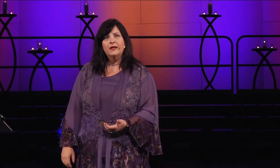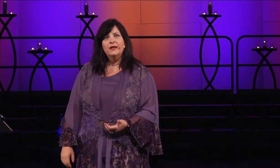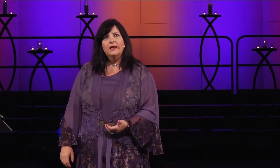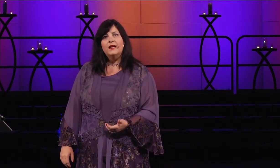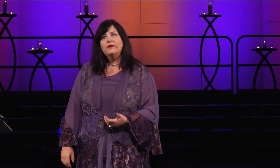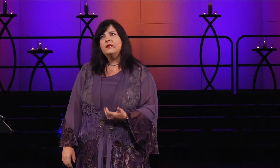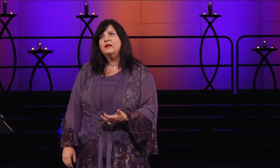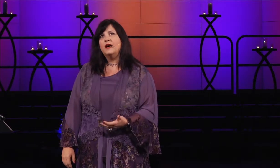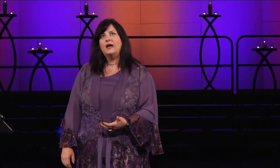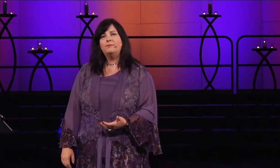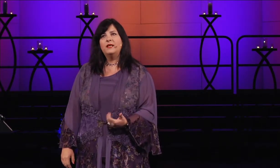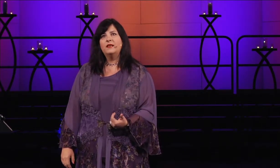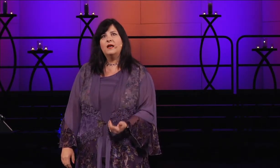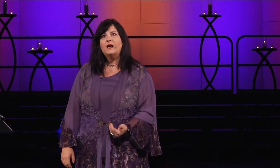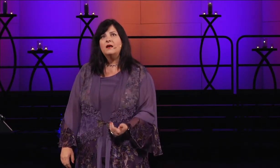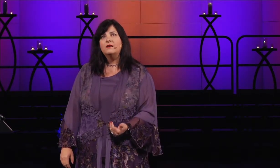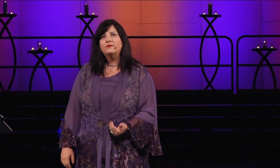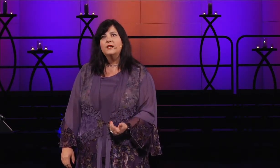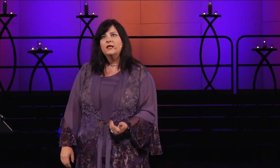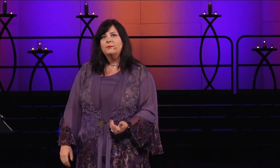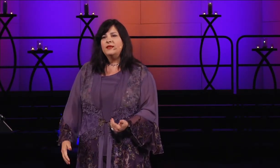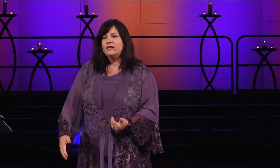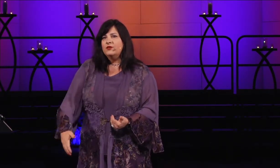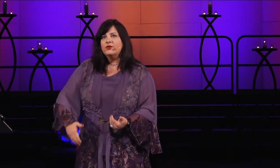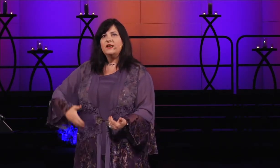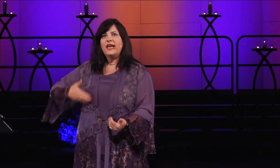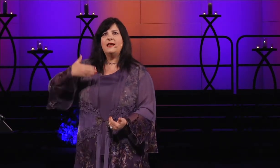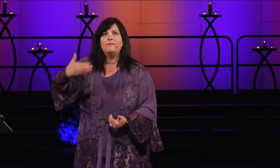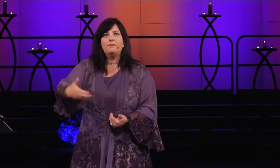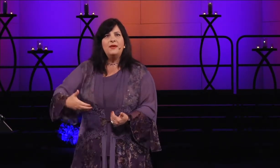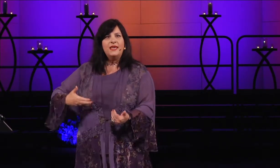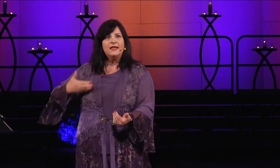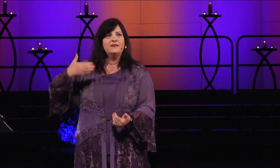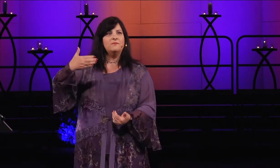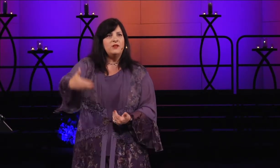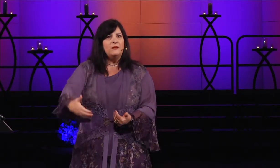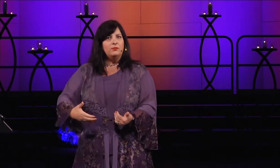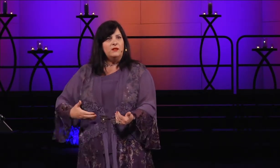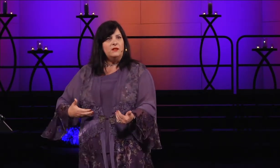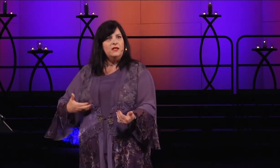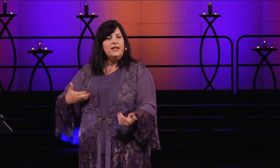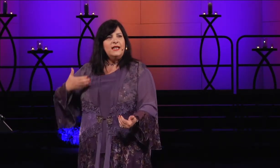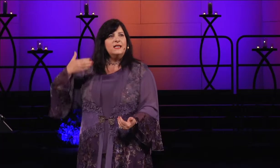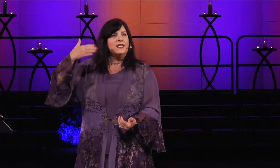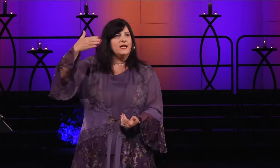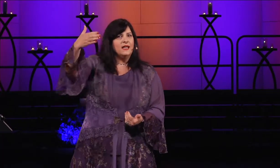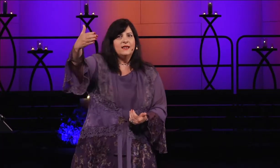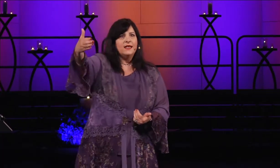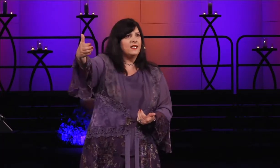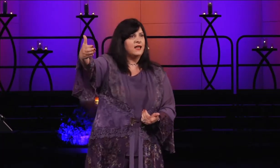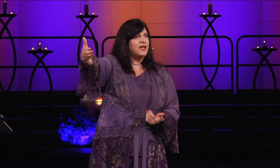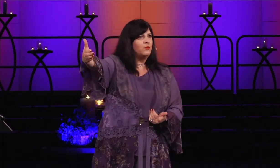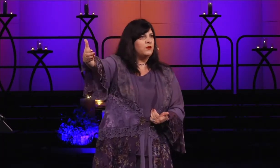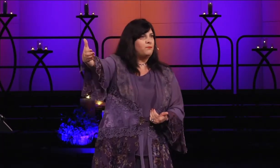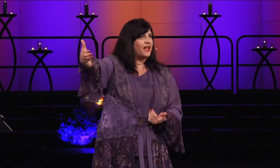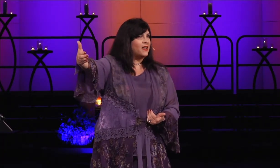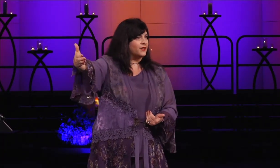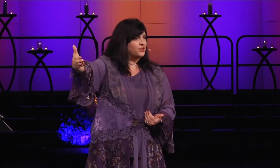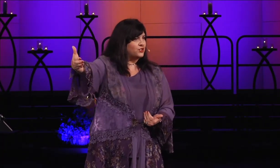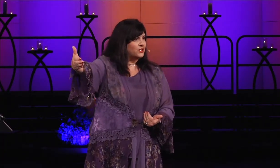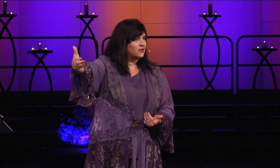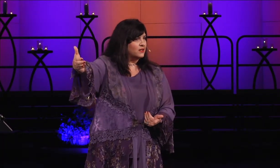me. How can God be love, but then create beings and people and that he